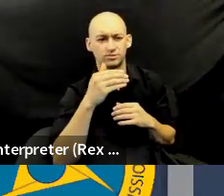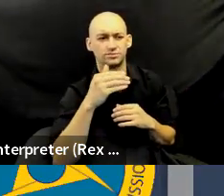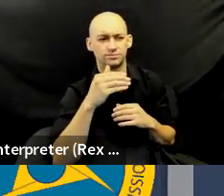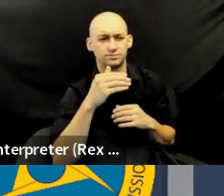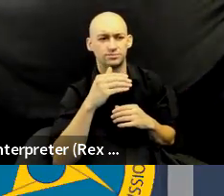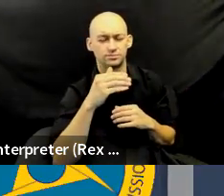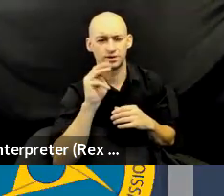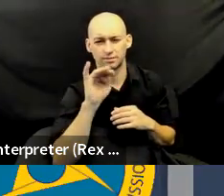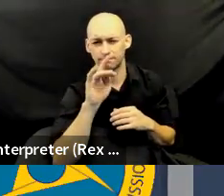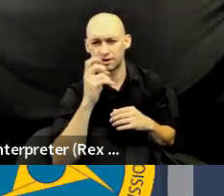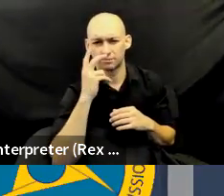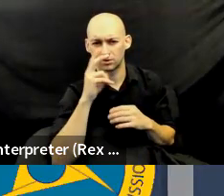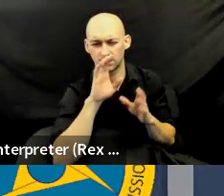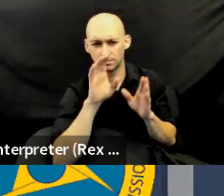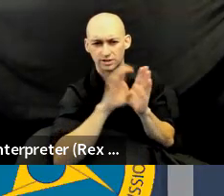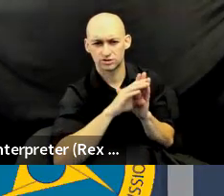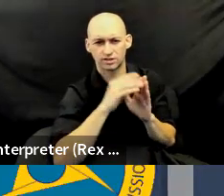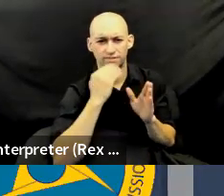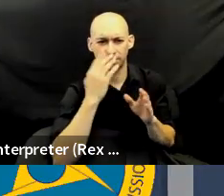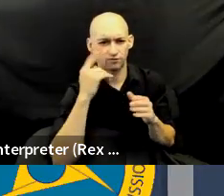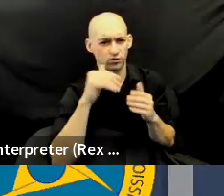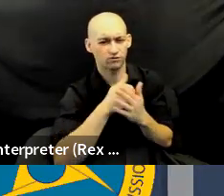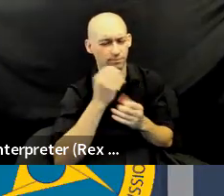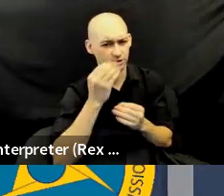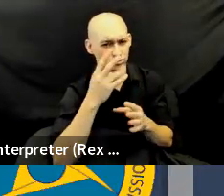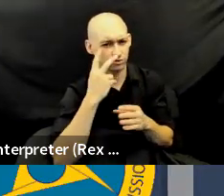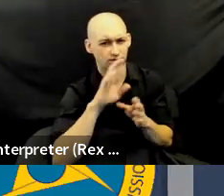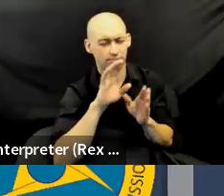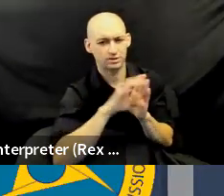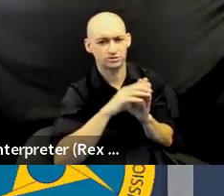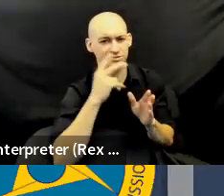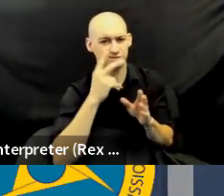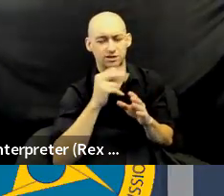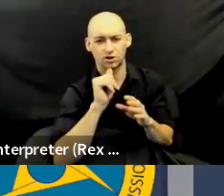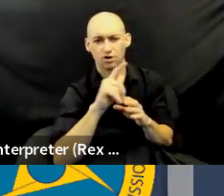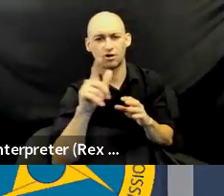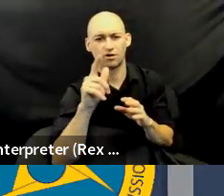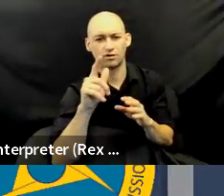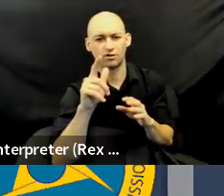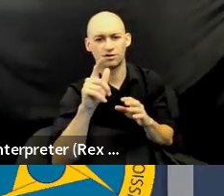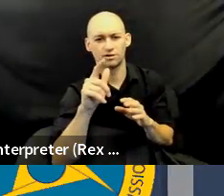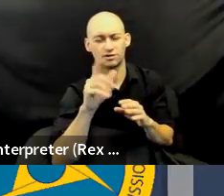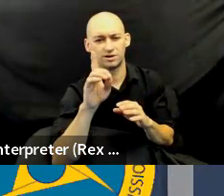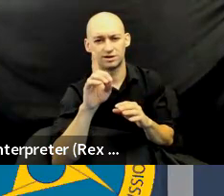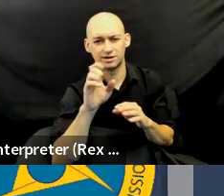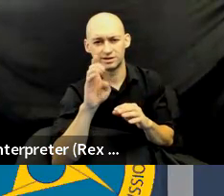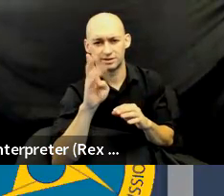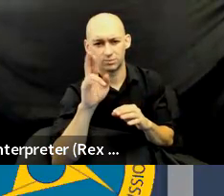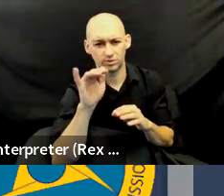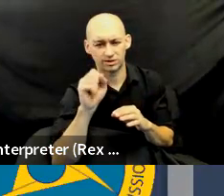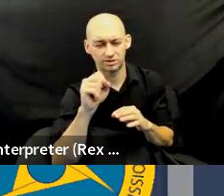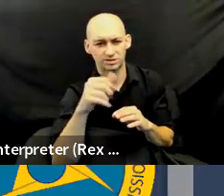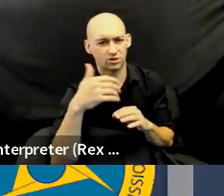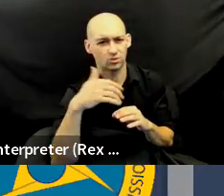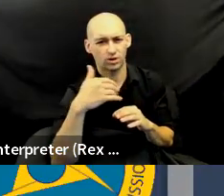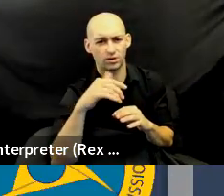I'm looking at those pictures, and thank you for that update. Looking at those pictures, and I'm seeing all that debris, and I'm thinking, well, the laborers had